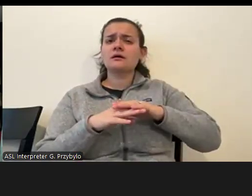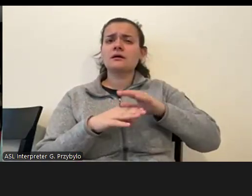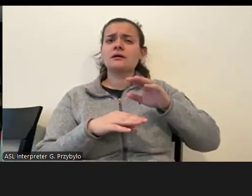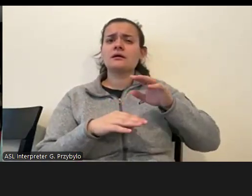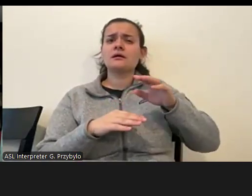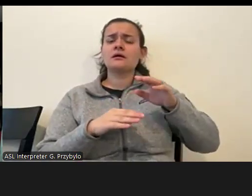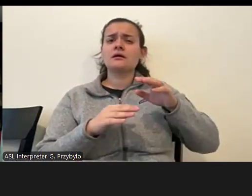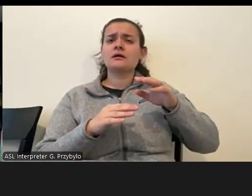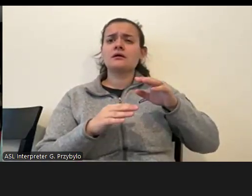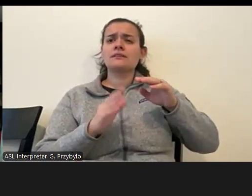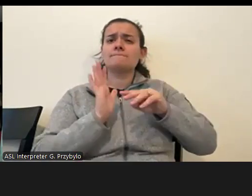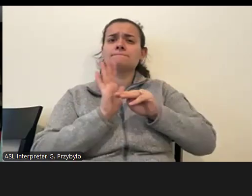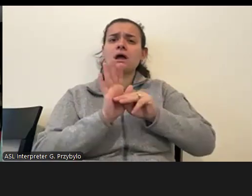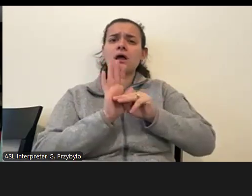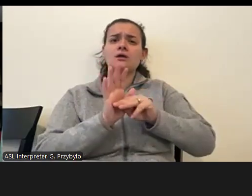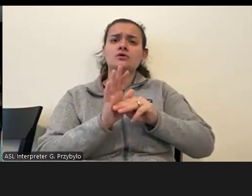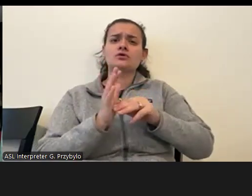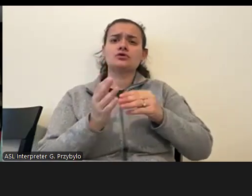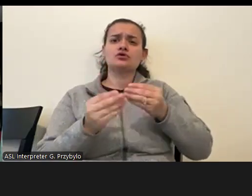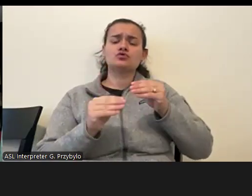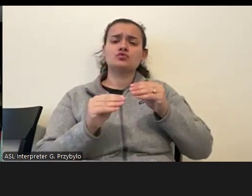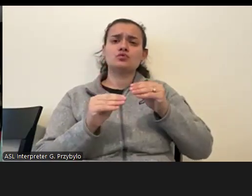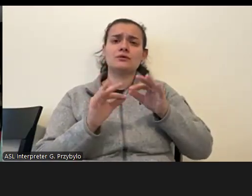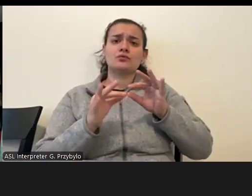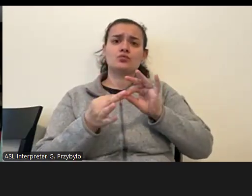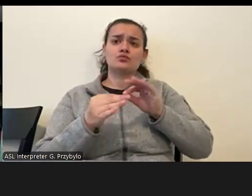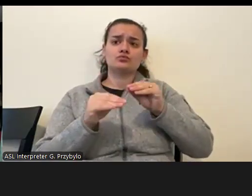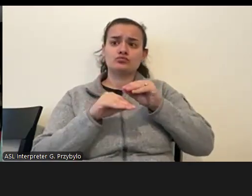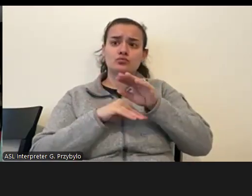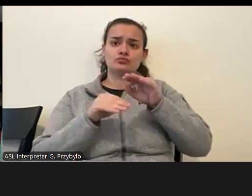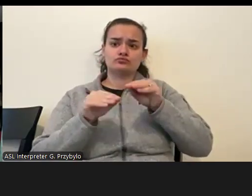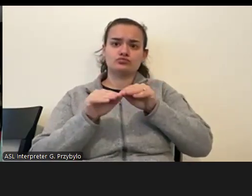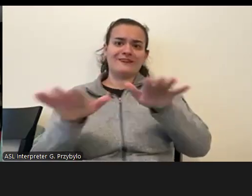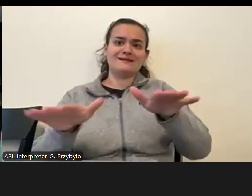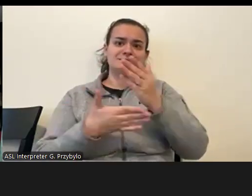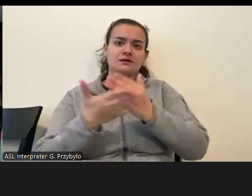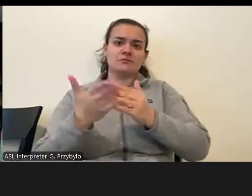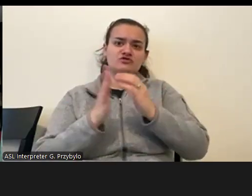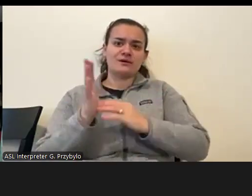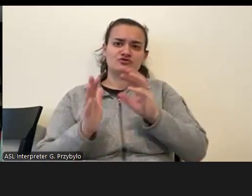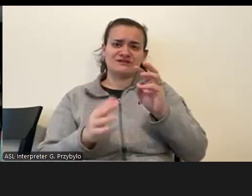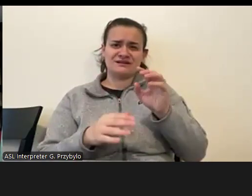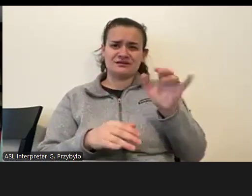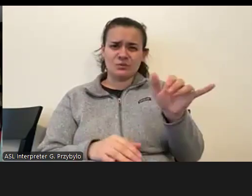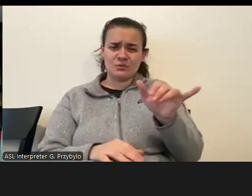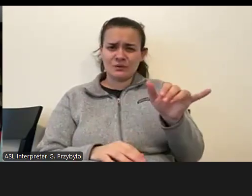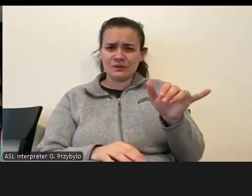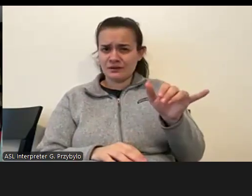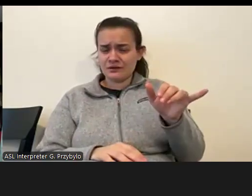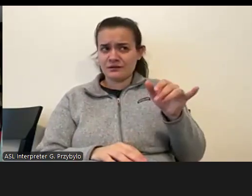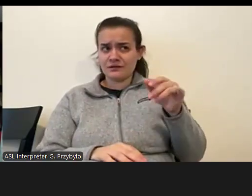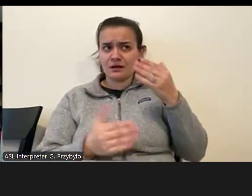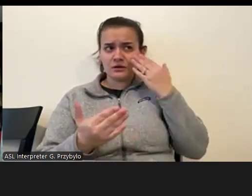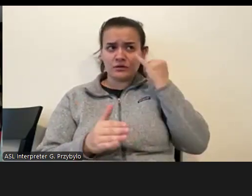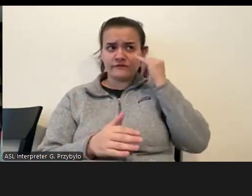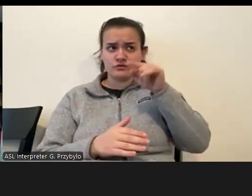you would release something with chapter 16. Have you, I thought, didn't know whether you were